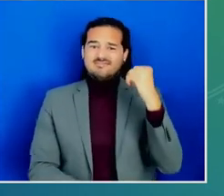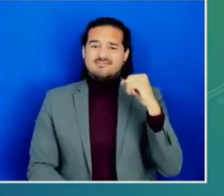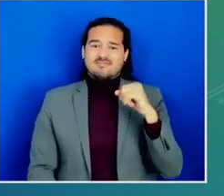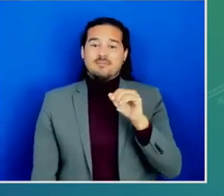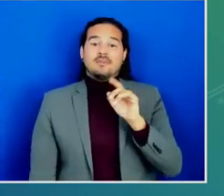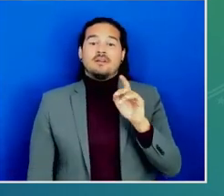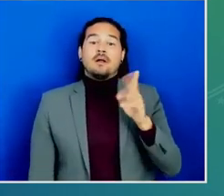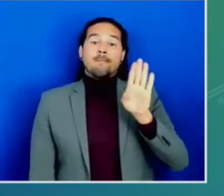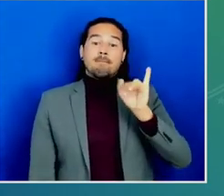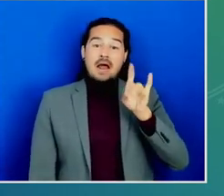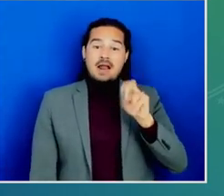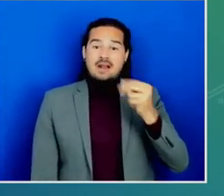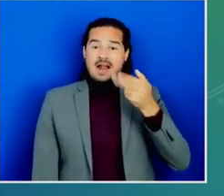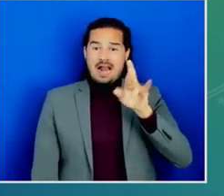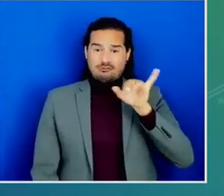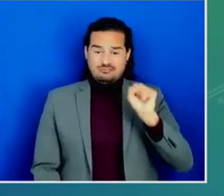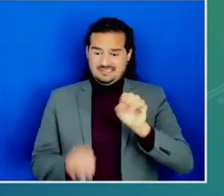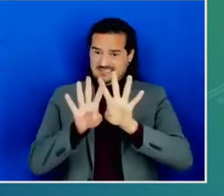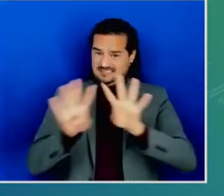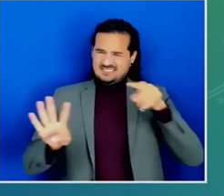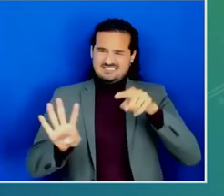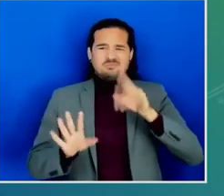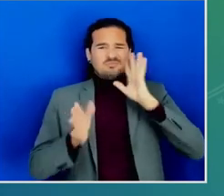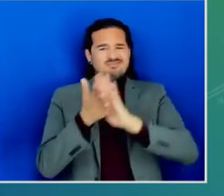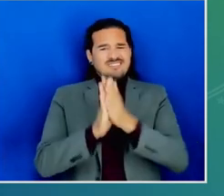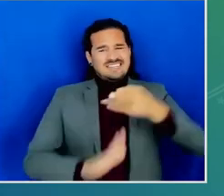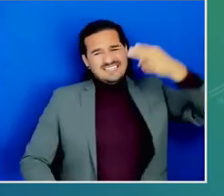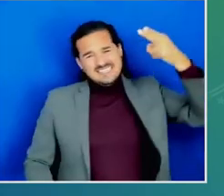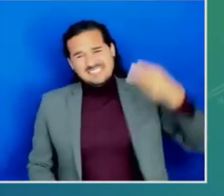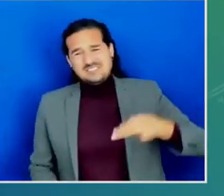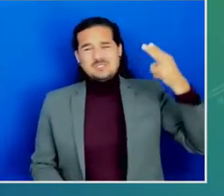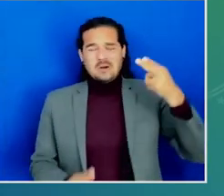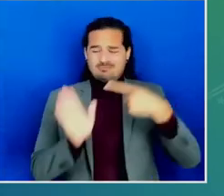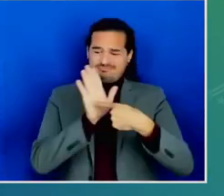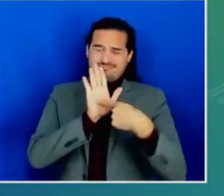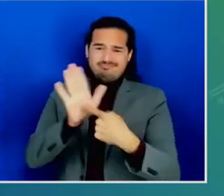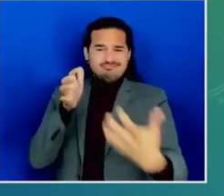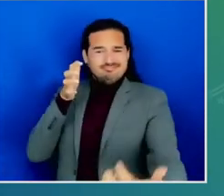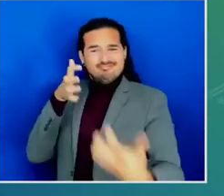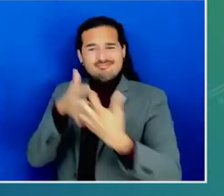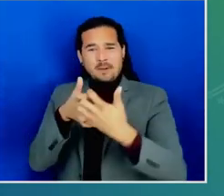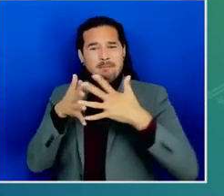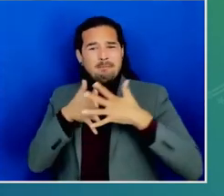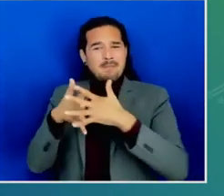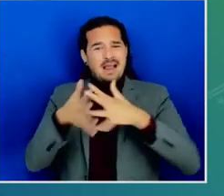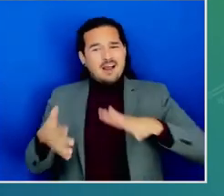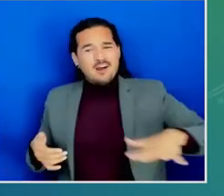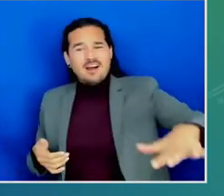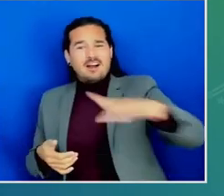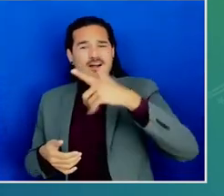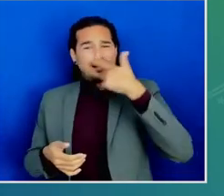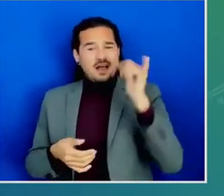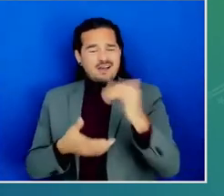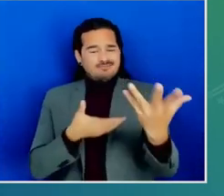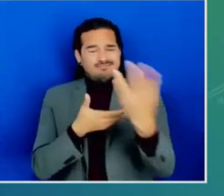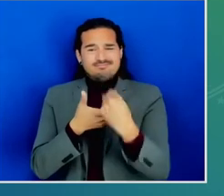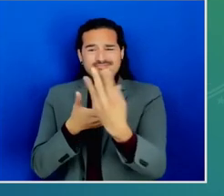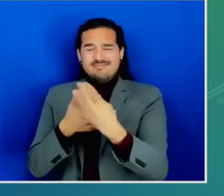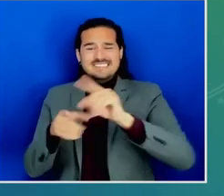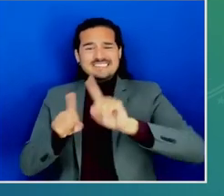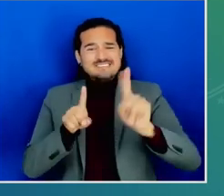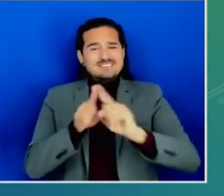that looks like America, that taps into the best of America, that opens doors and includes the full range of talents